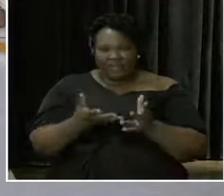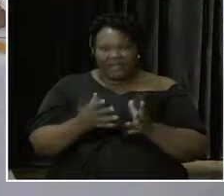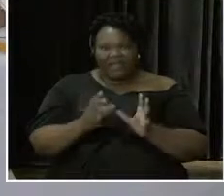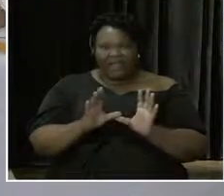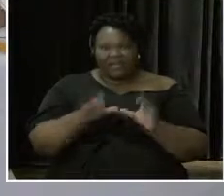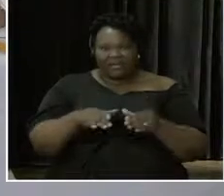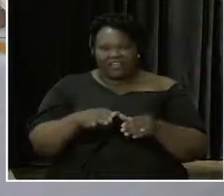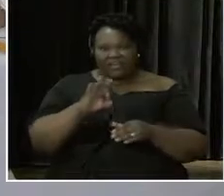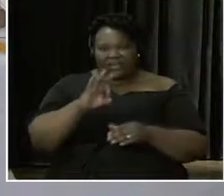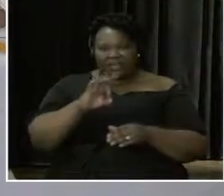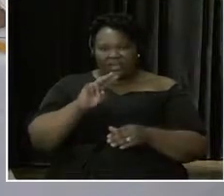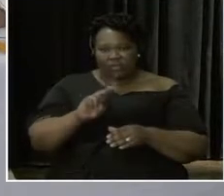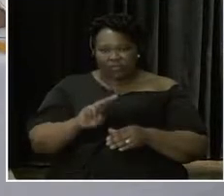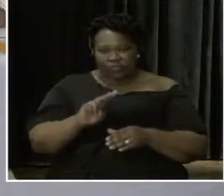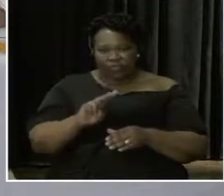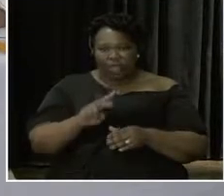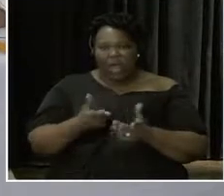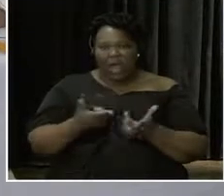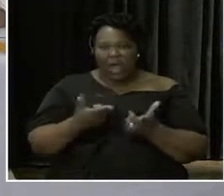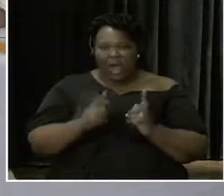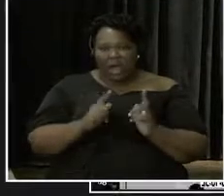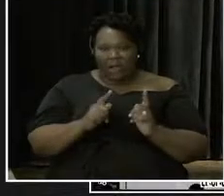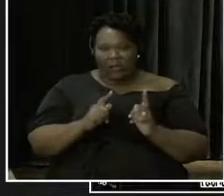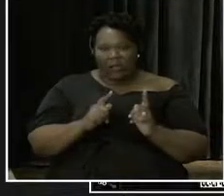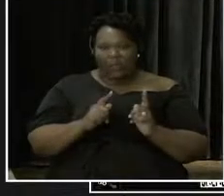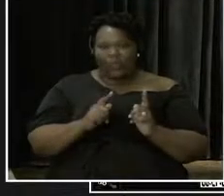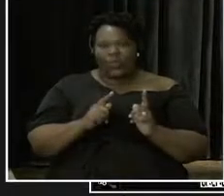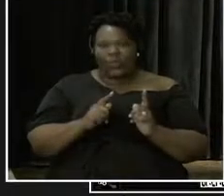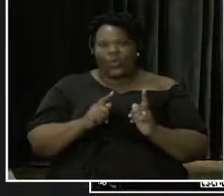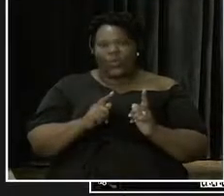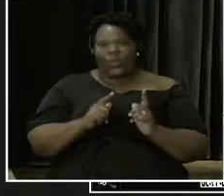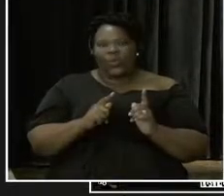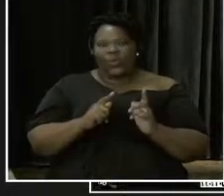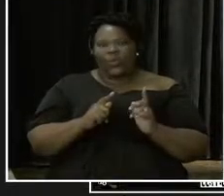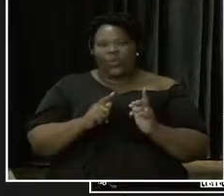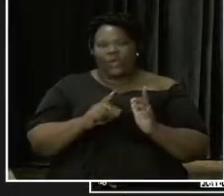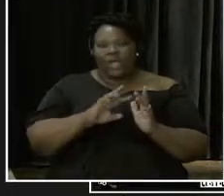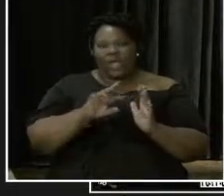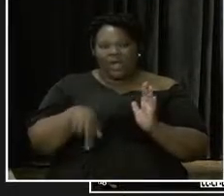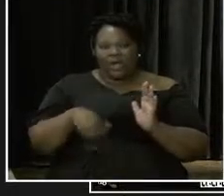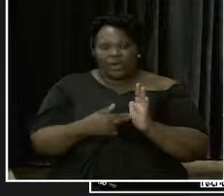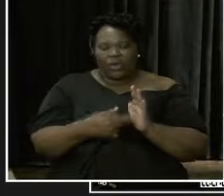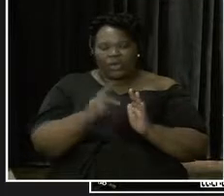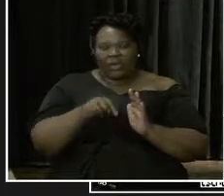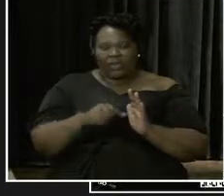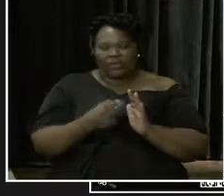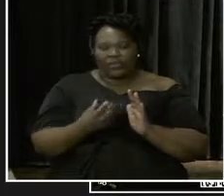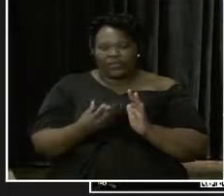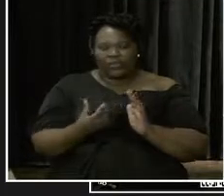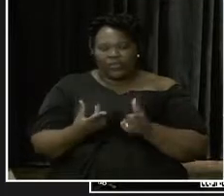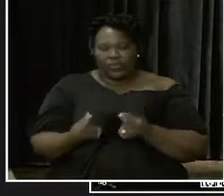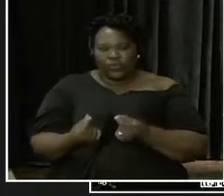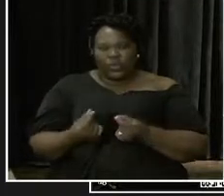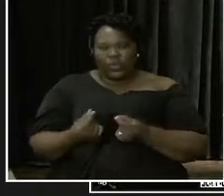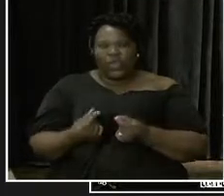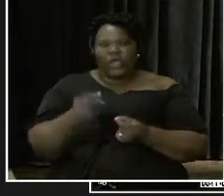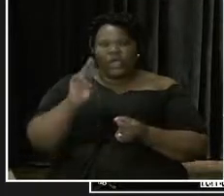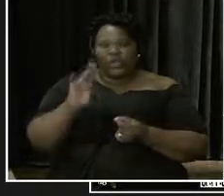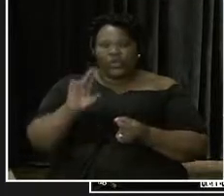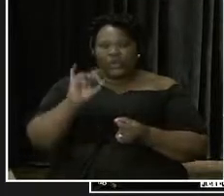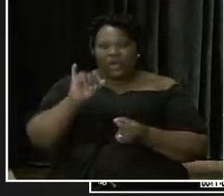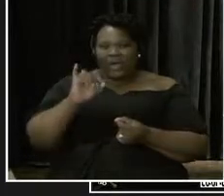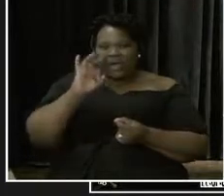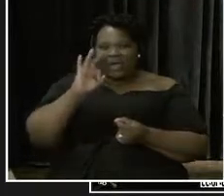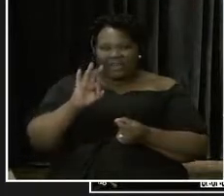32 councils has a role to play when it comes to deal with UIFW. Council must